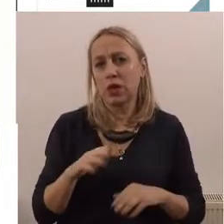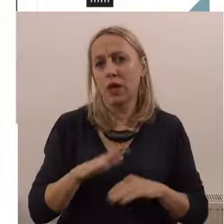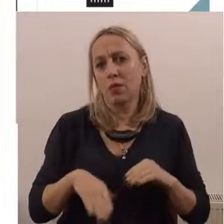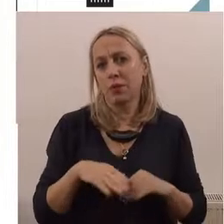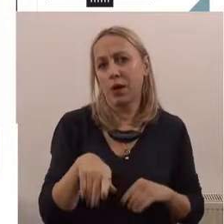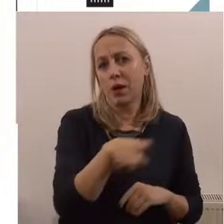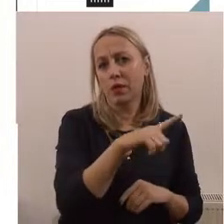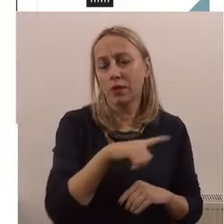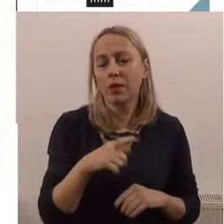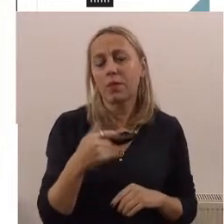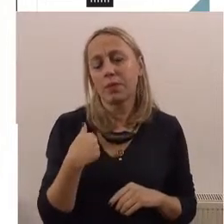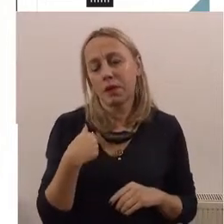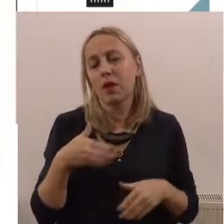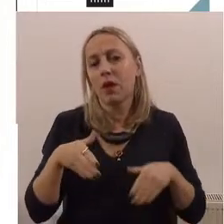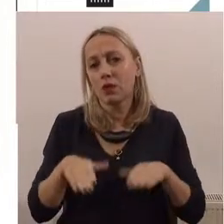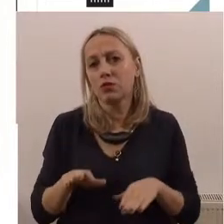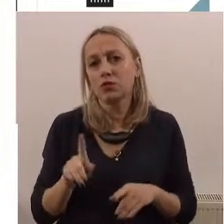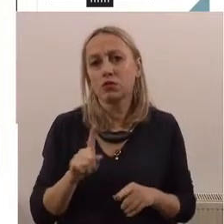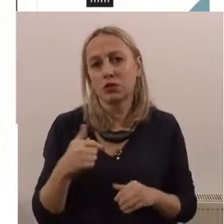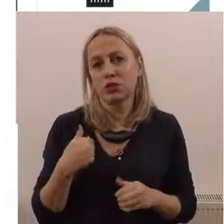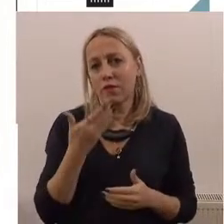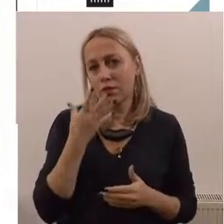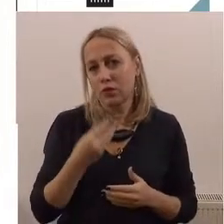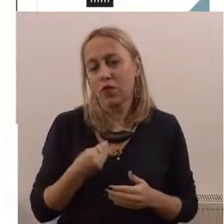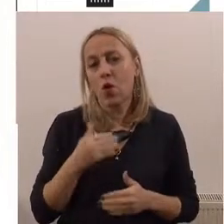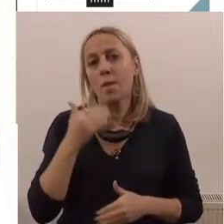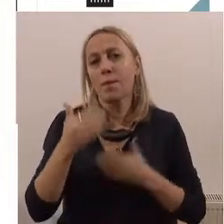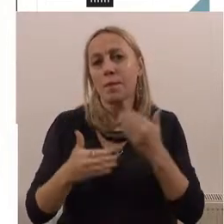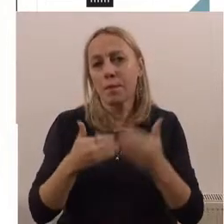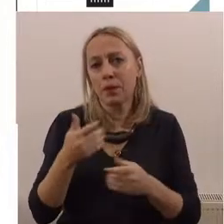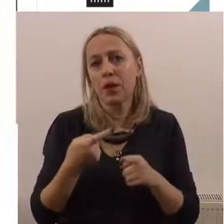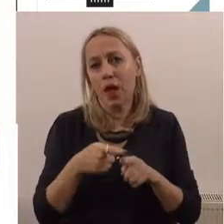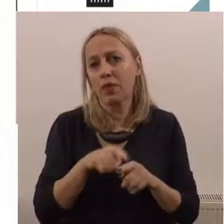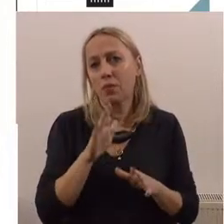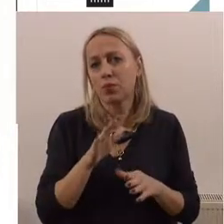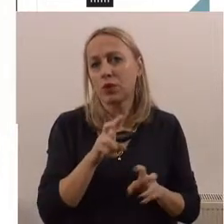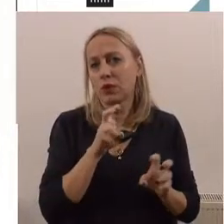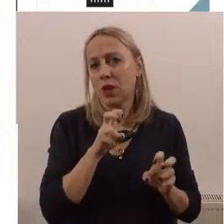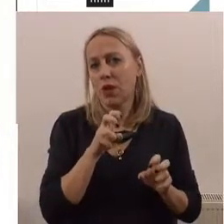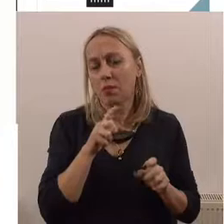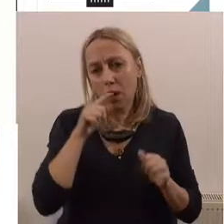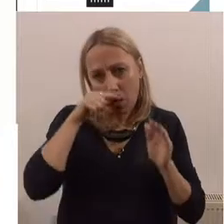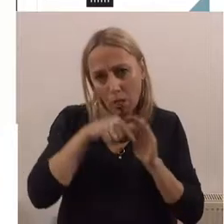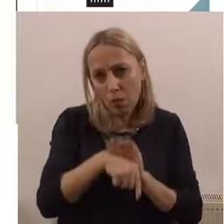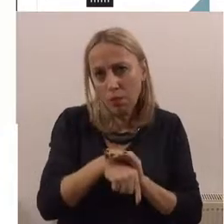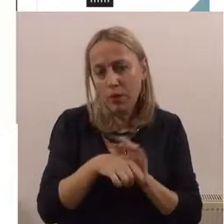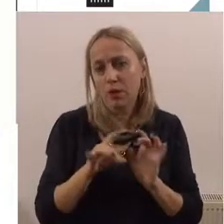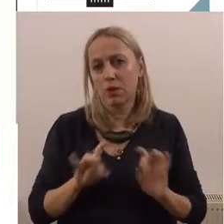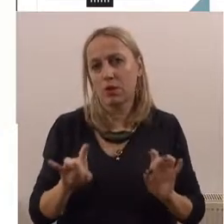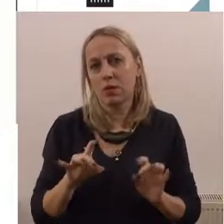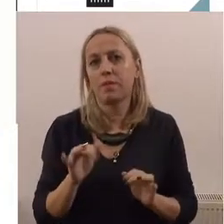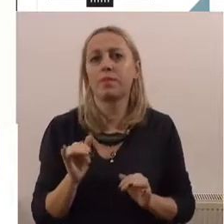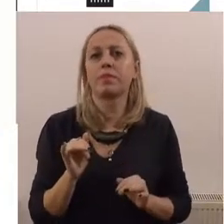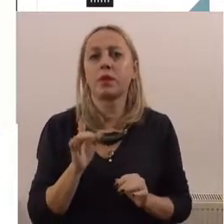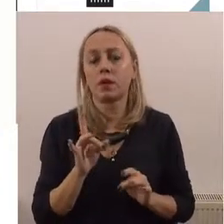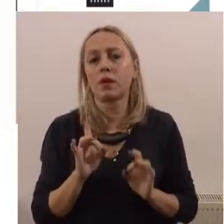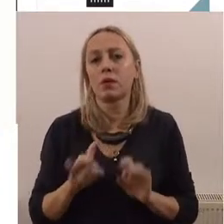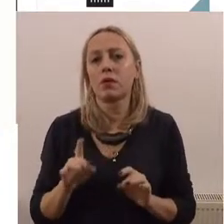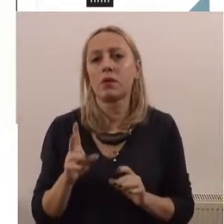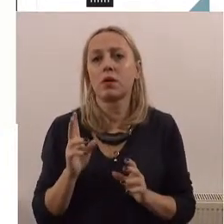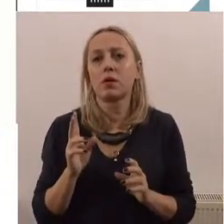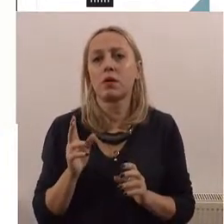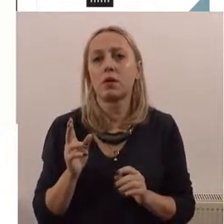is a major challenge, especially in the Russian context. So thus, I decided